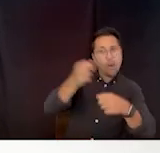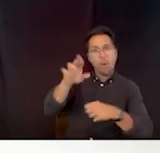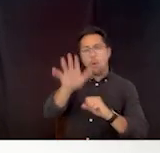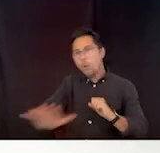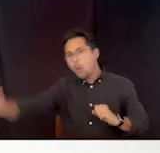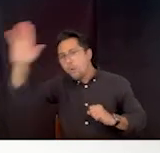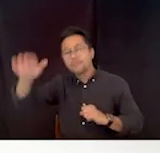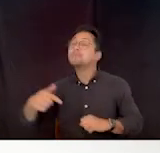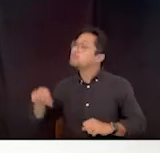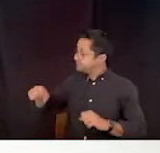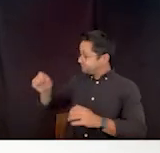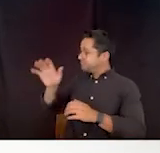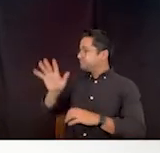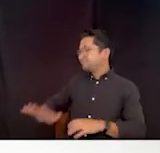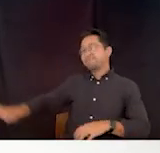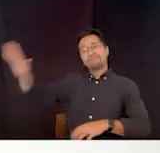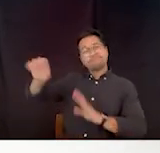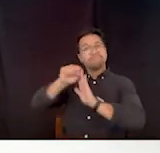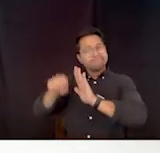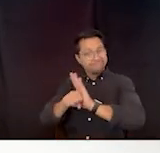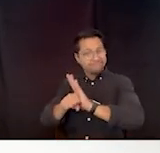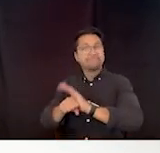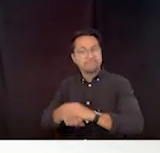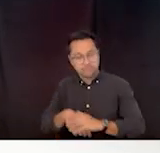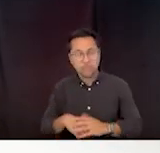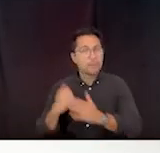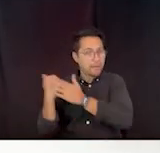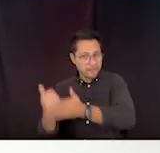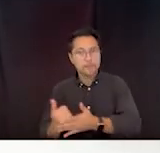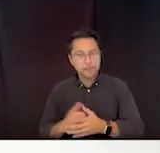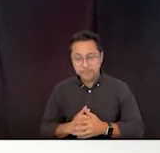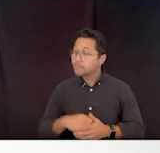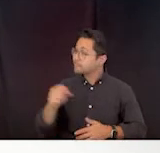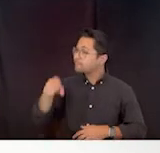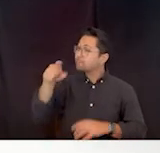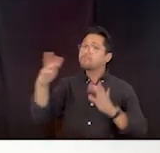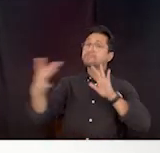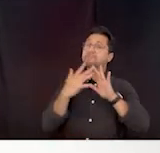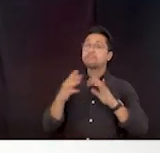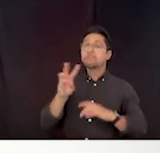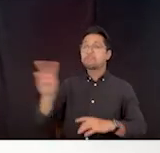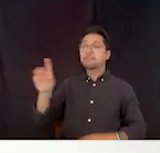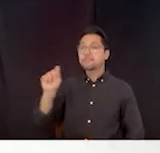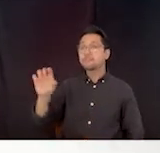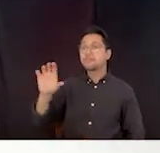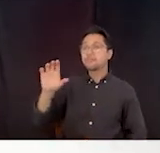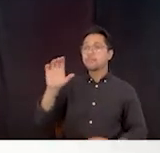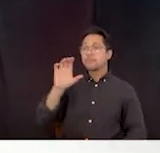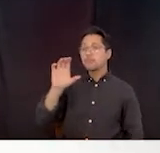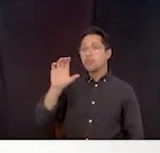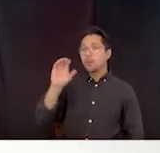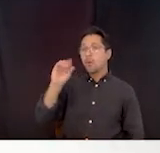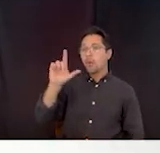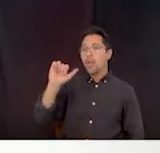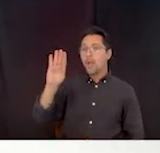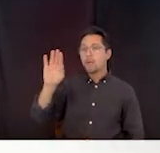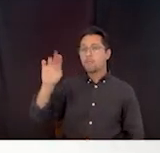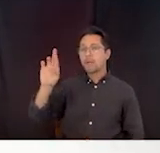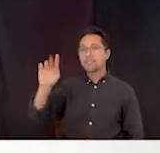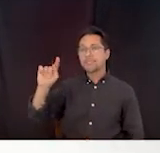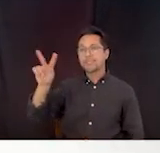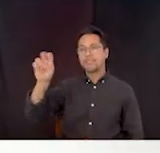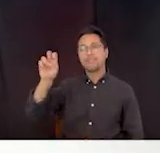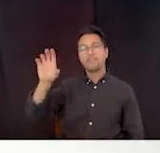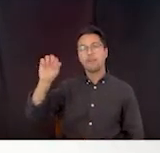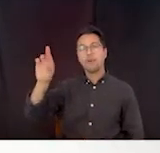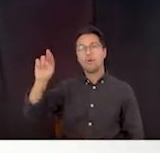help families across the state find providers. So yeah, you can reach out to us, www.collaborativecorner.org, and the panelists are at the